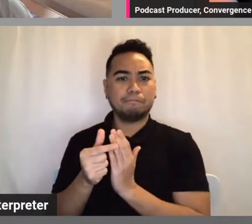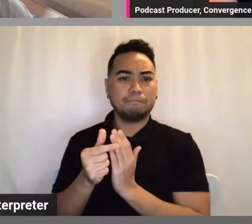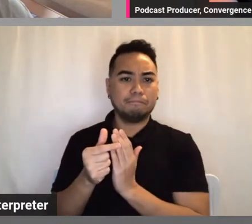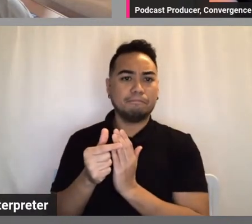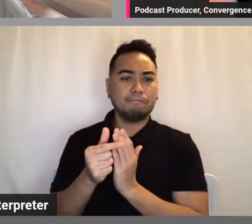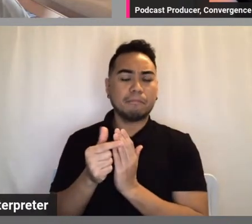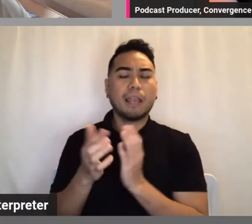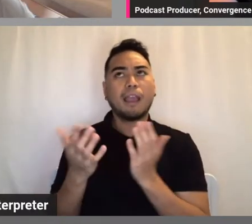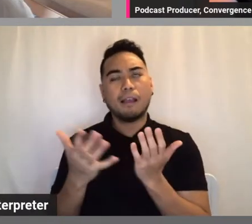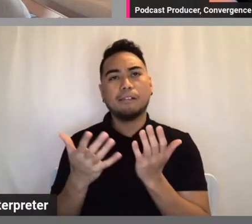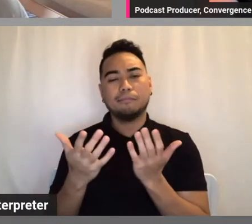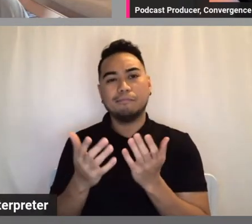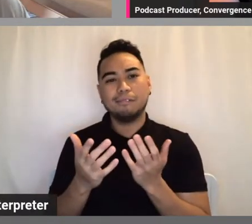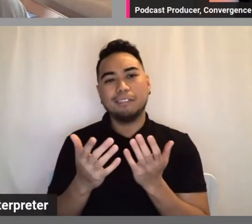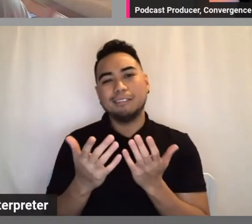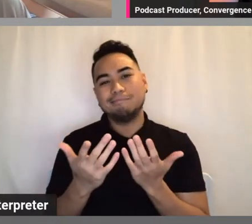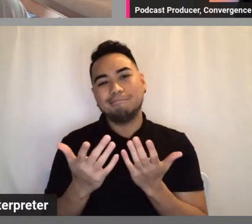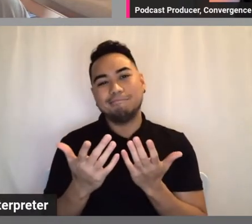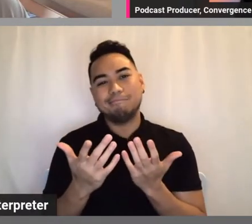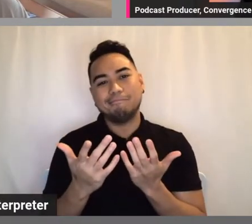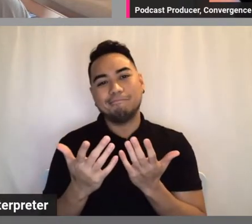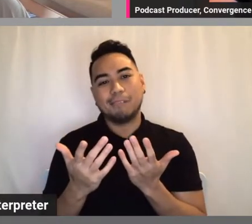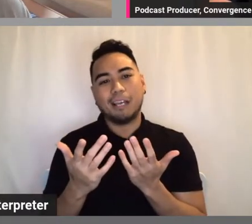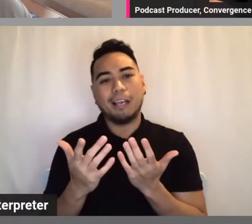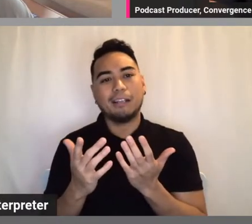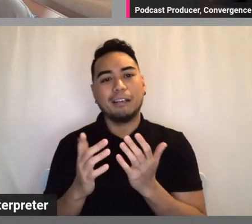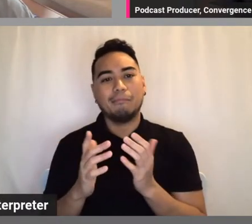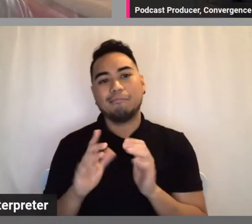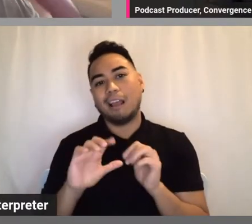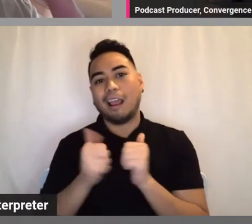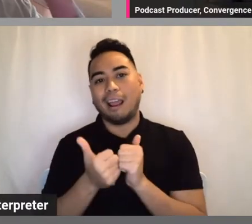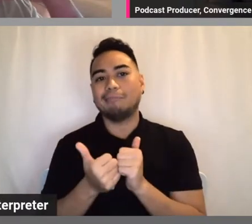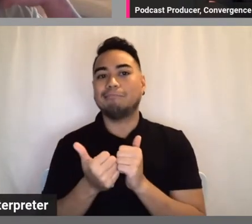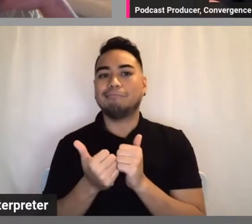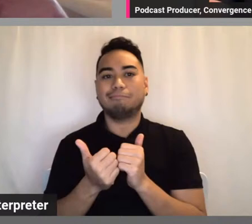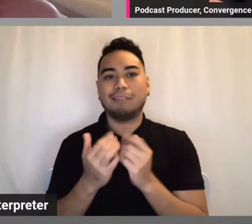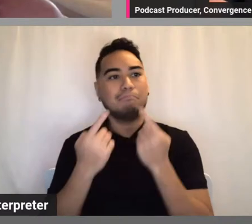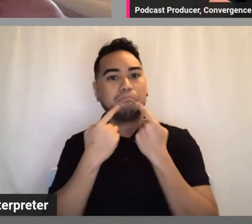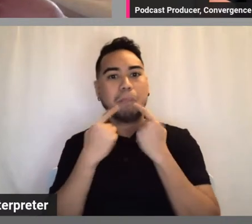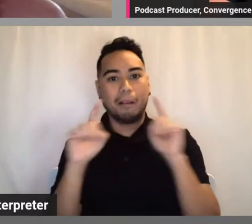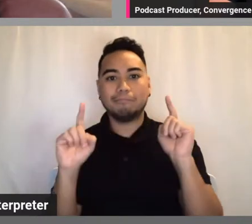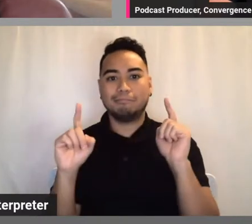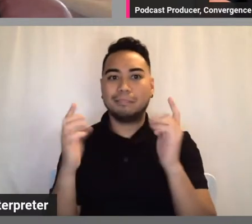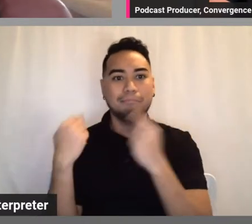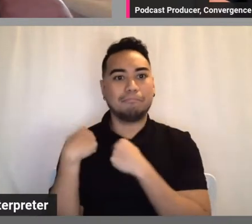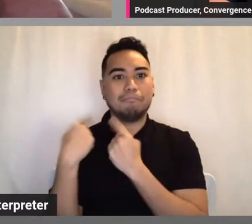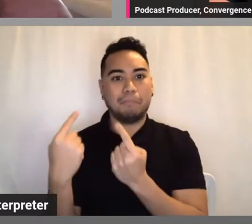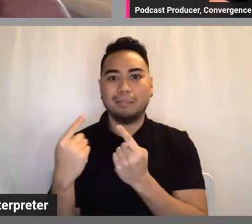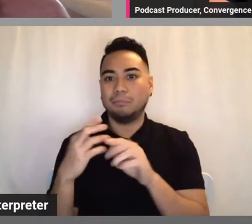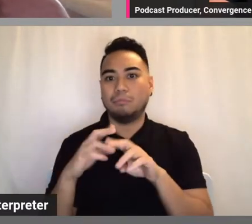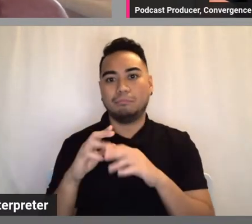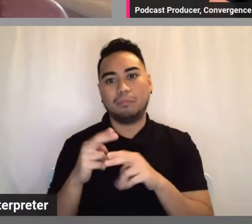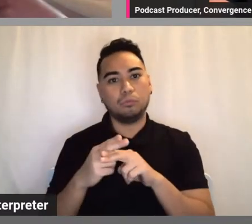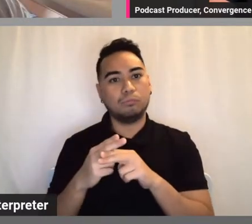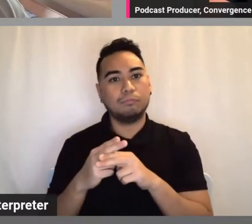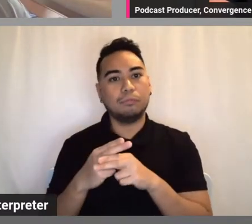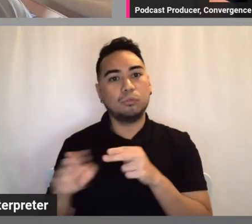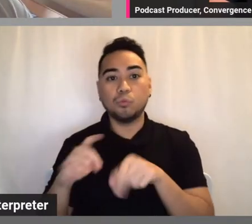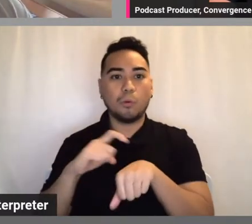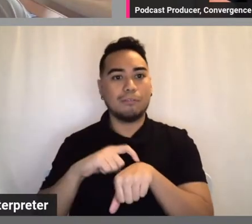and the things that it's kind of made possible for our team in the very short time we've been working